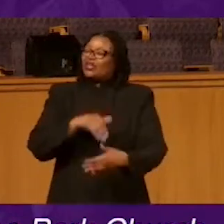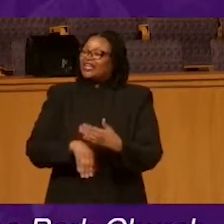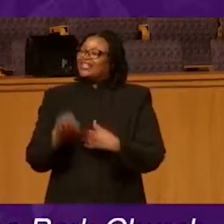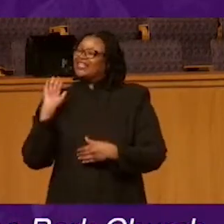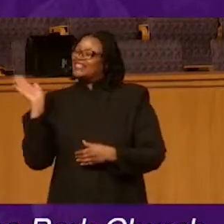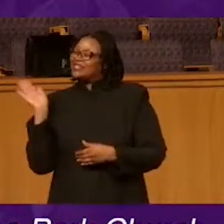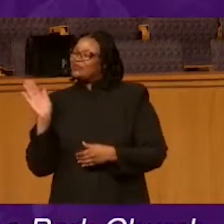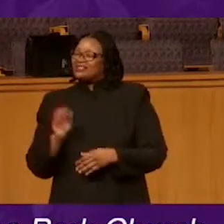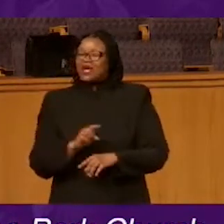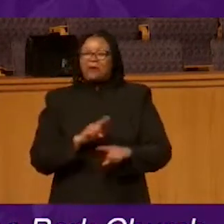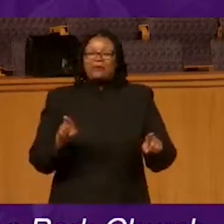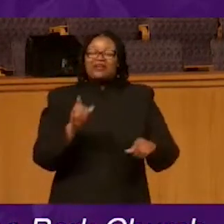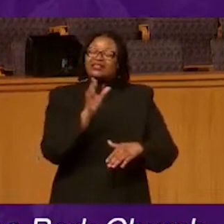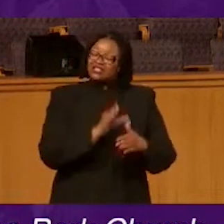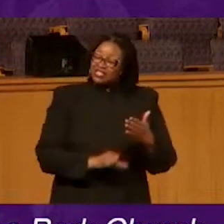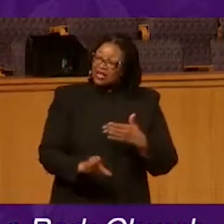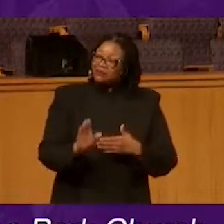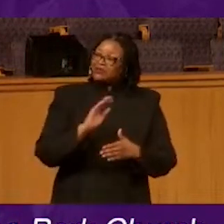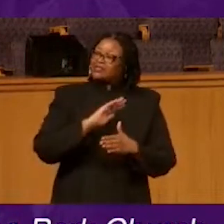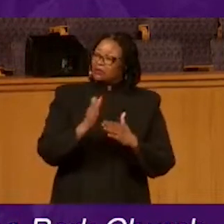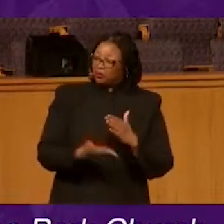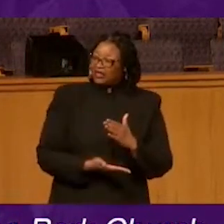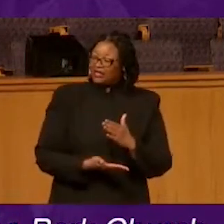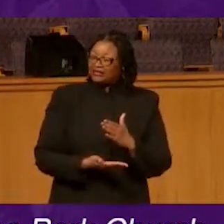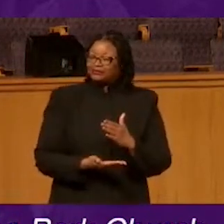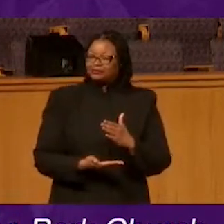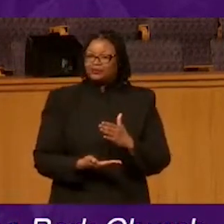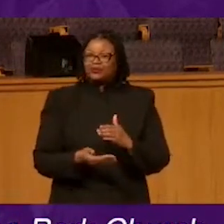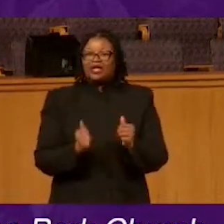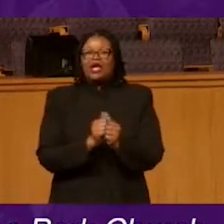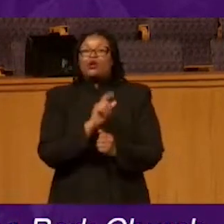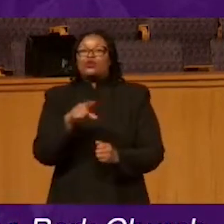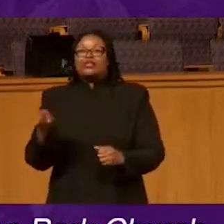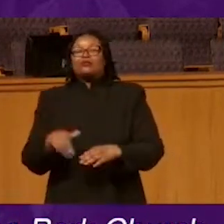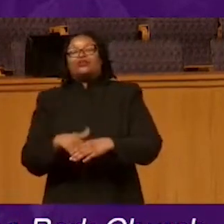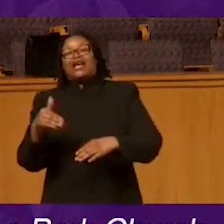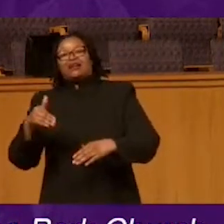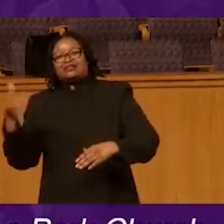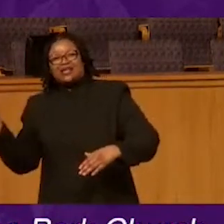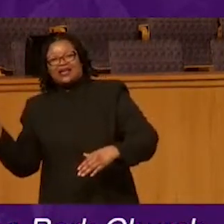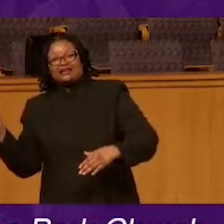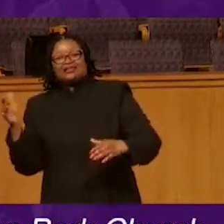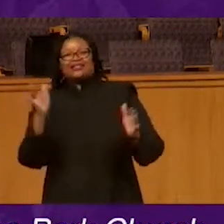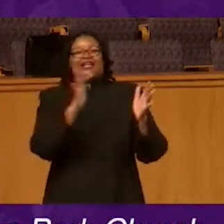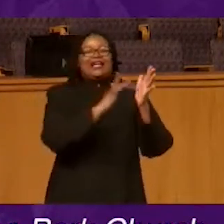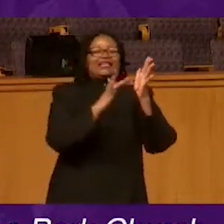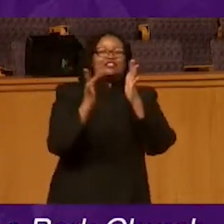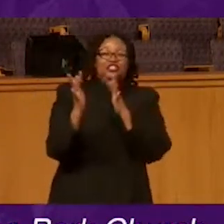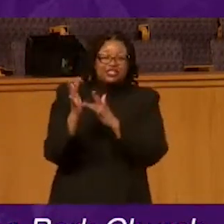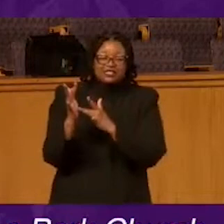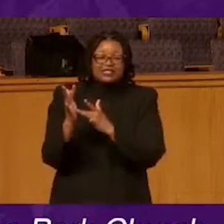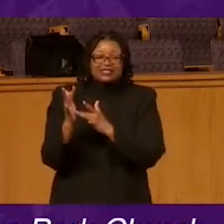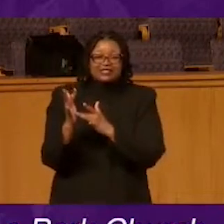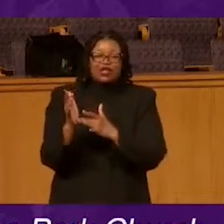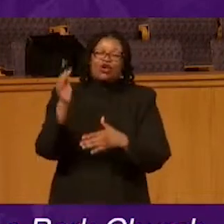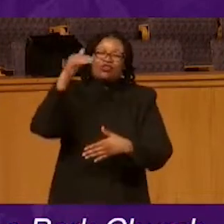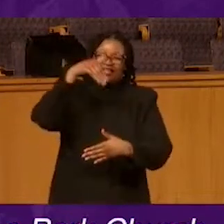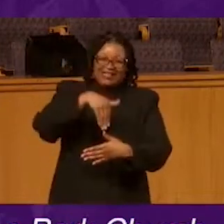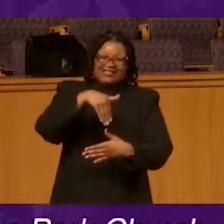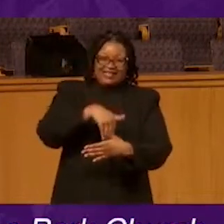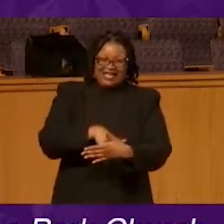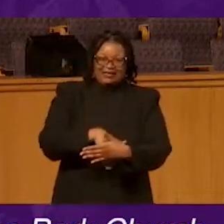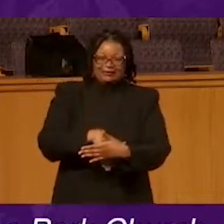chapter ends with them on the outside and Jesus on the